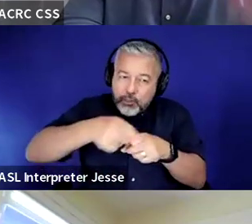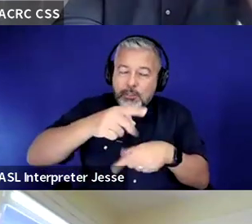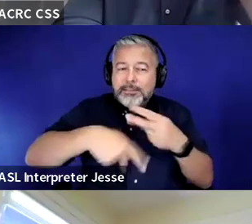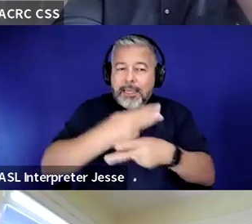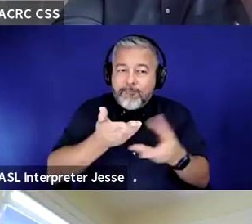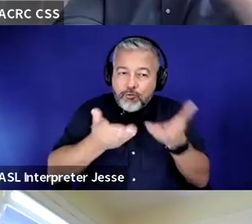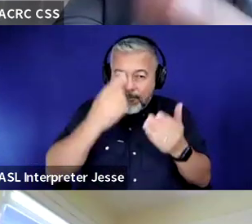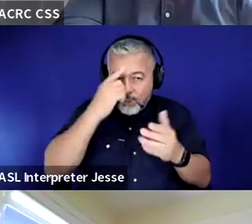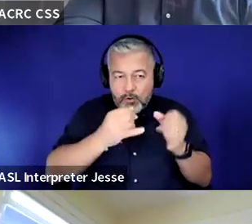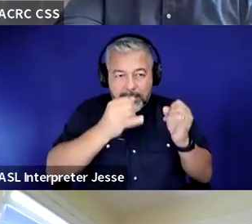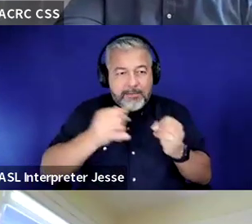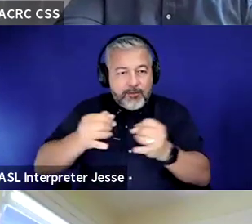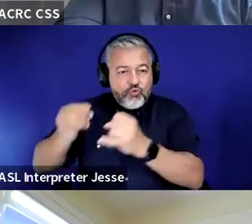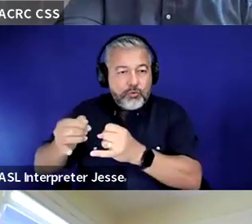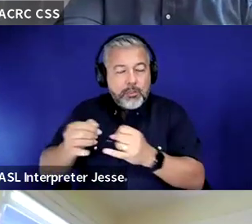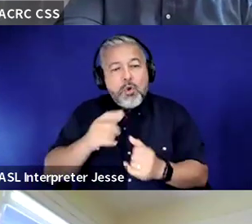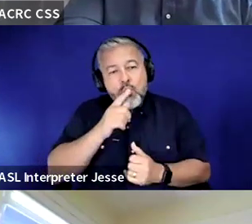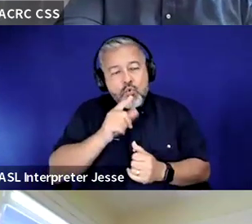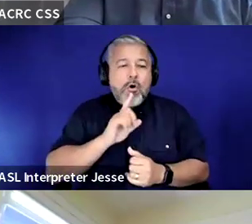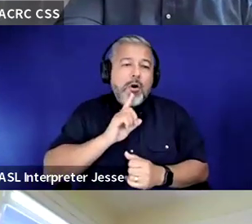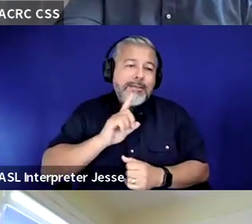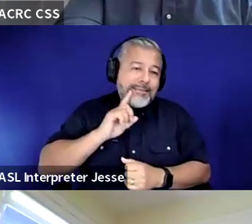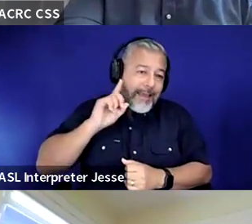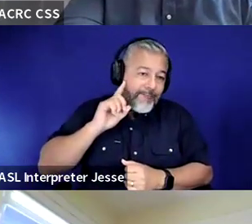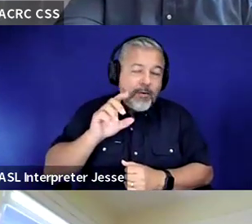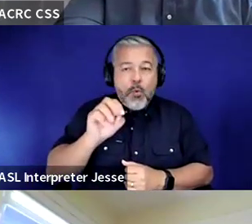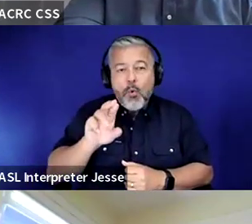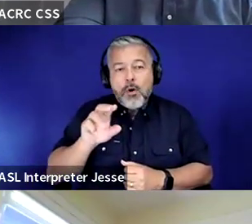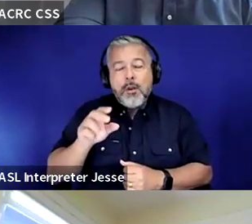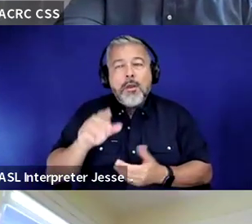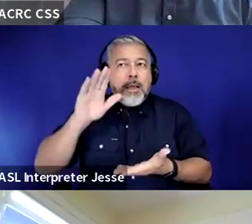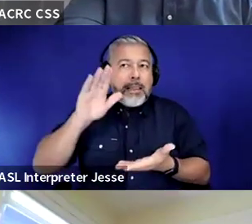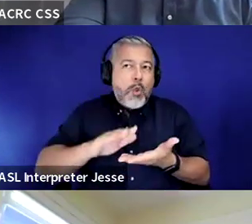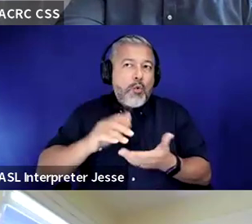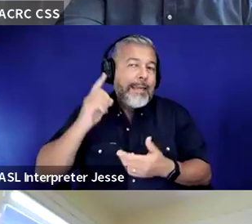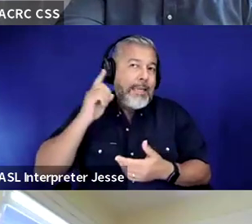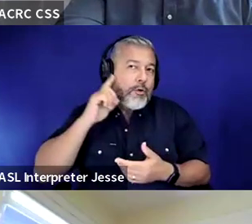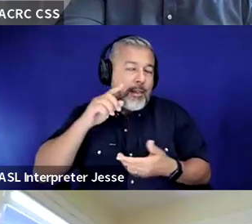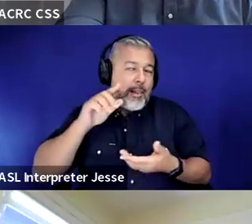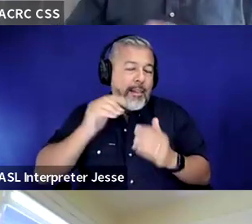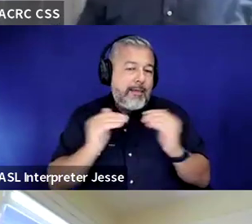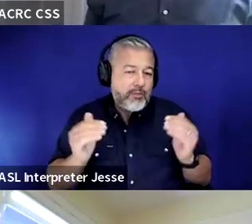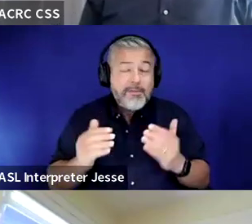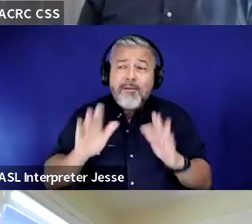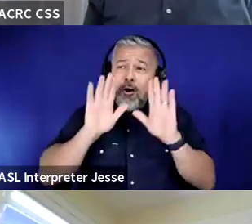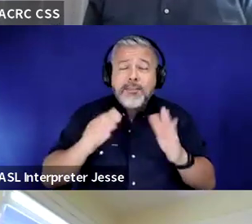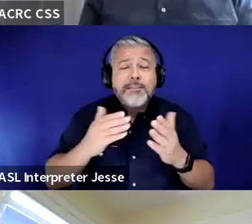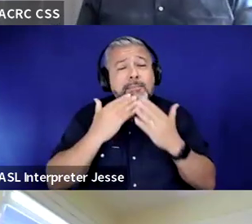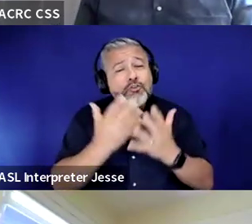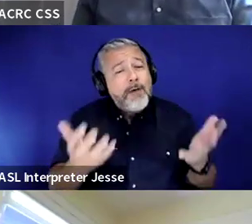for individuals that are deaf or have lower hearing levels. So awesome. Thank you so much for that.